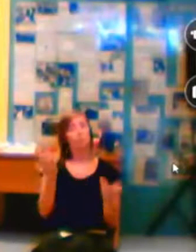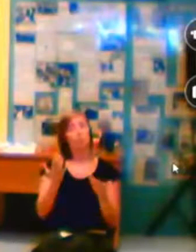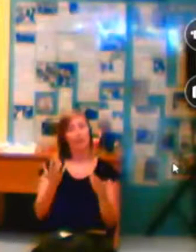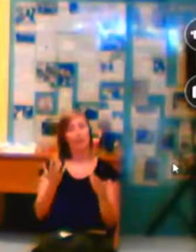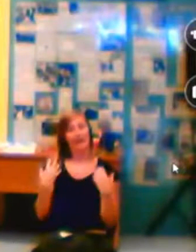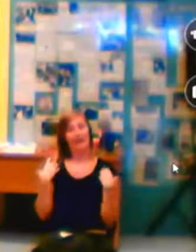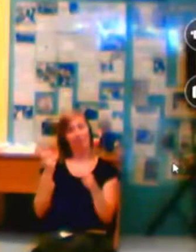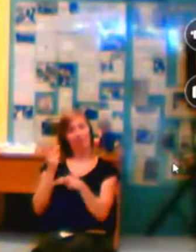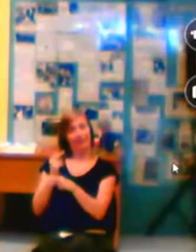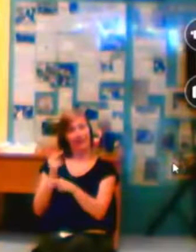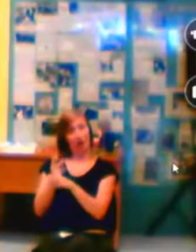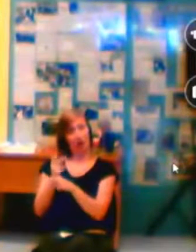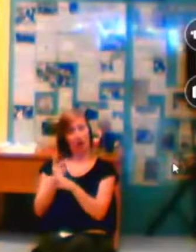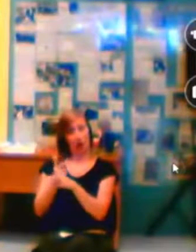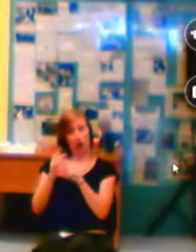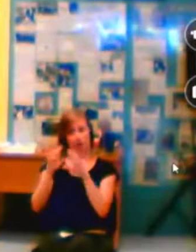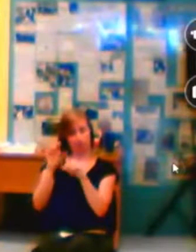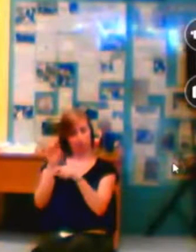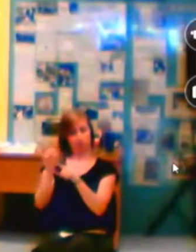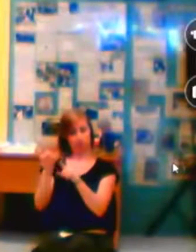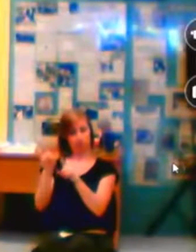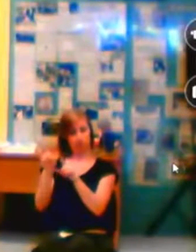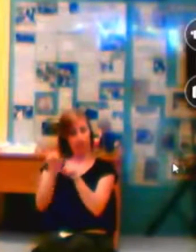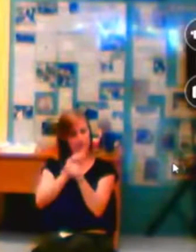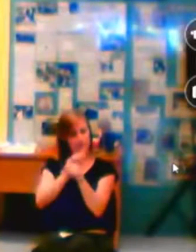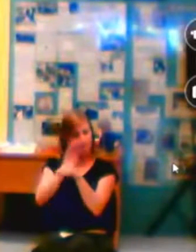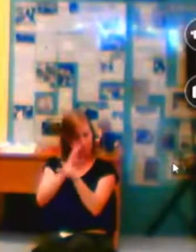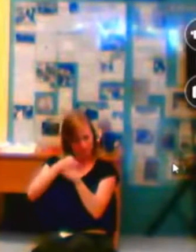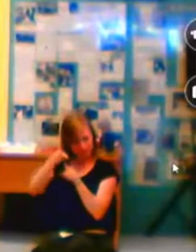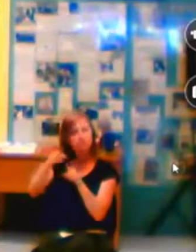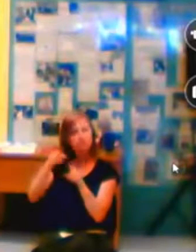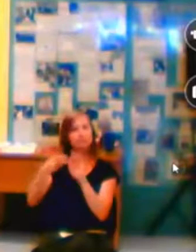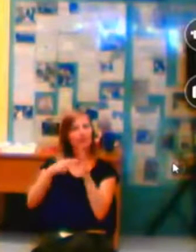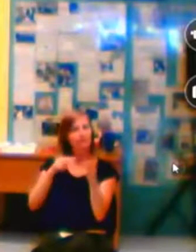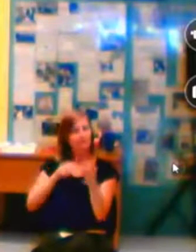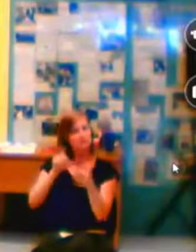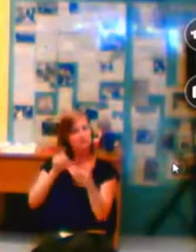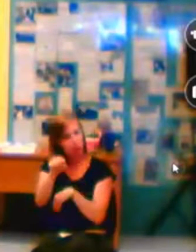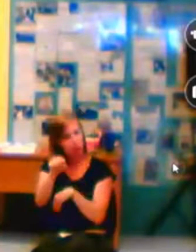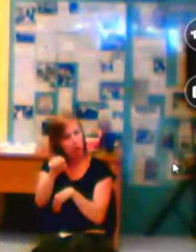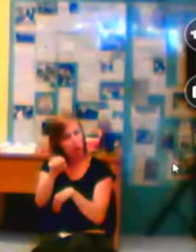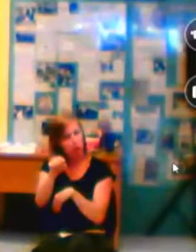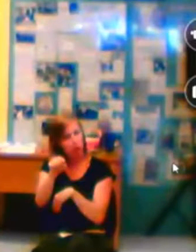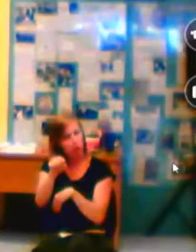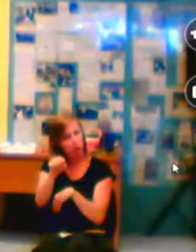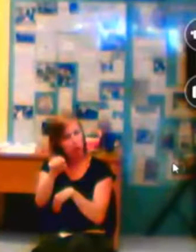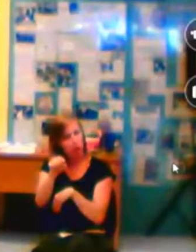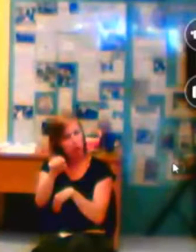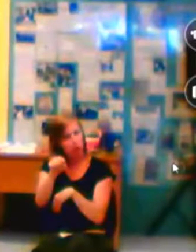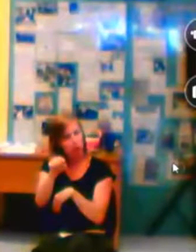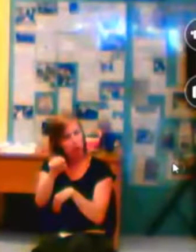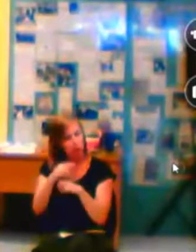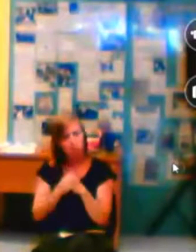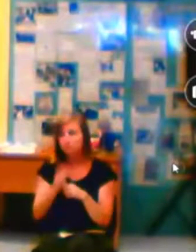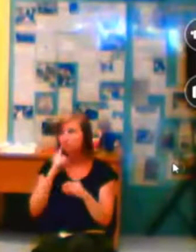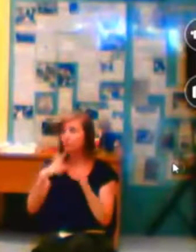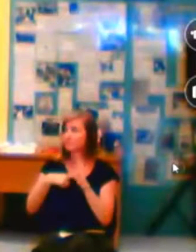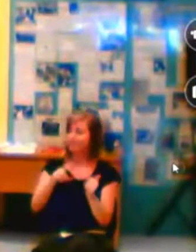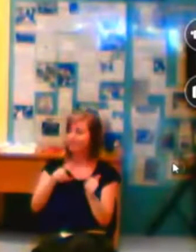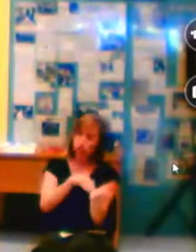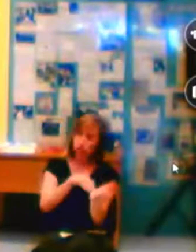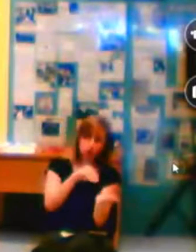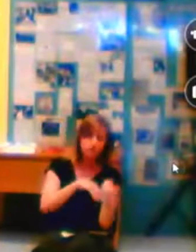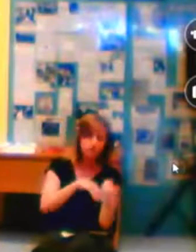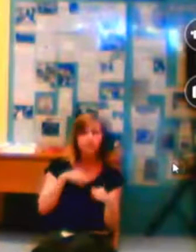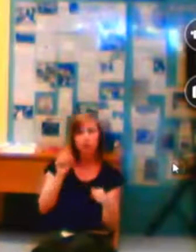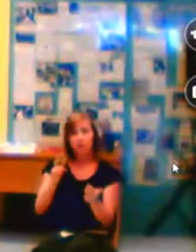to start with asking you to think about the fact that, is this okay? Healthcare requires that other